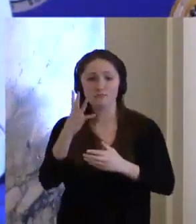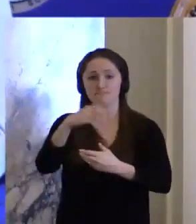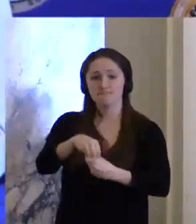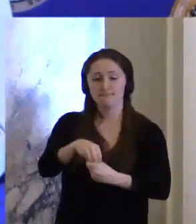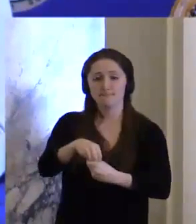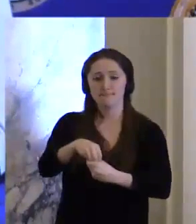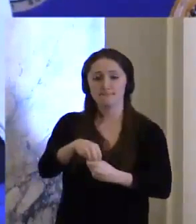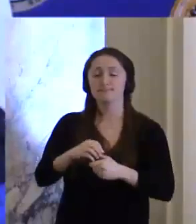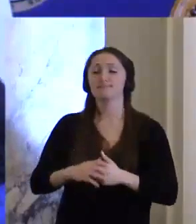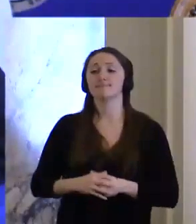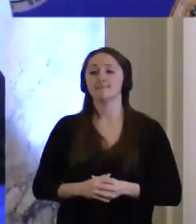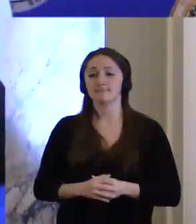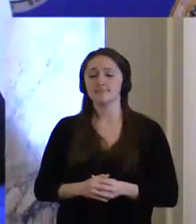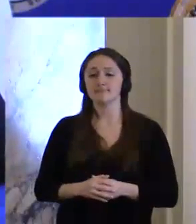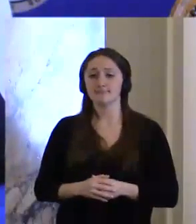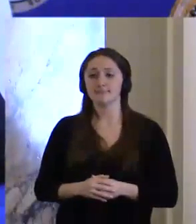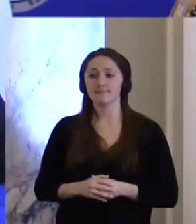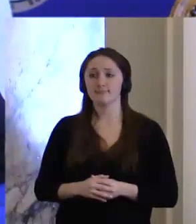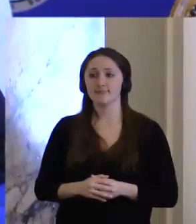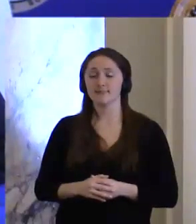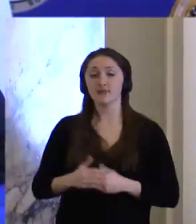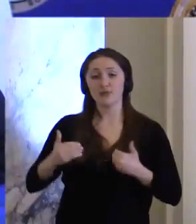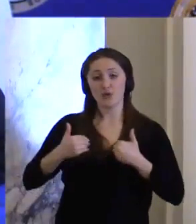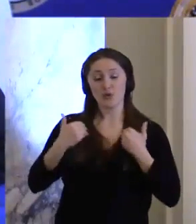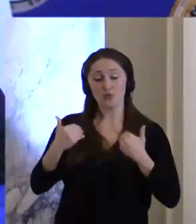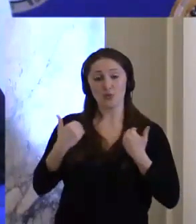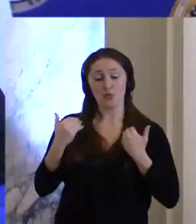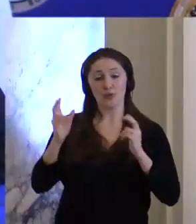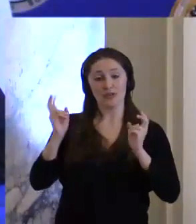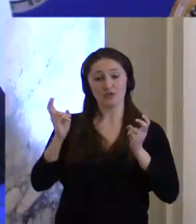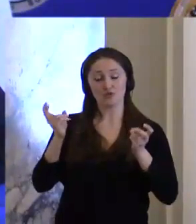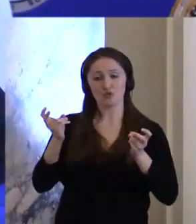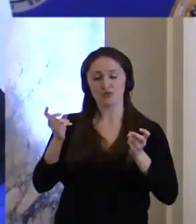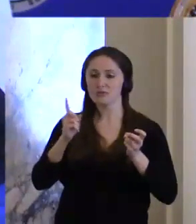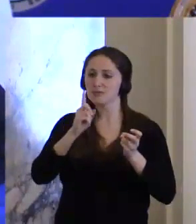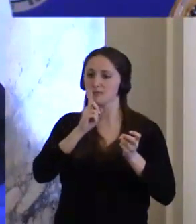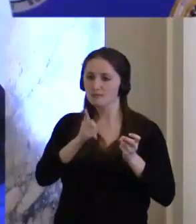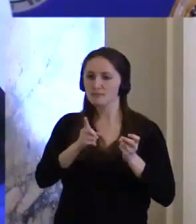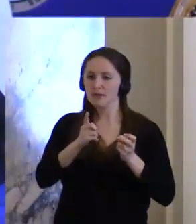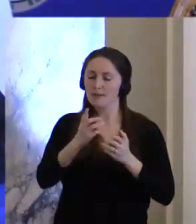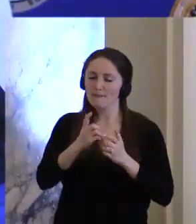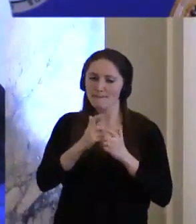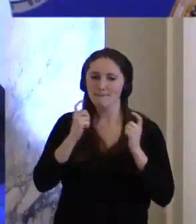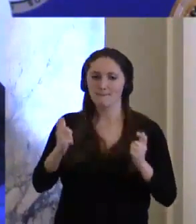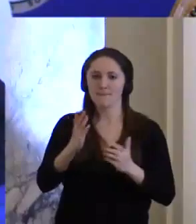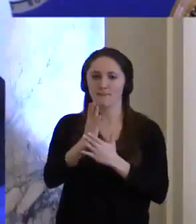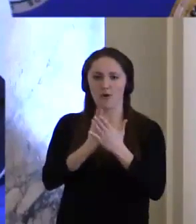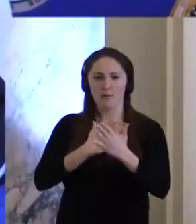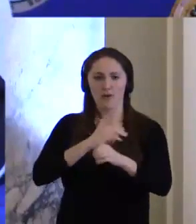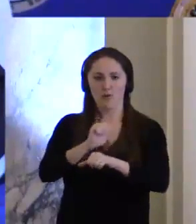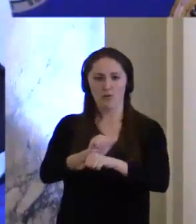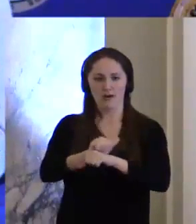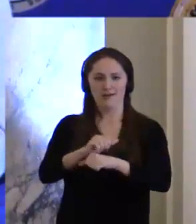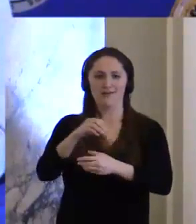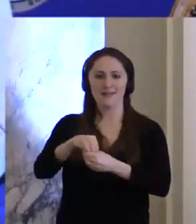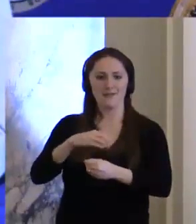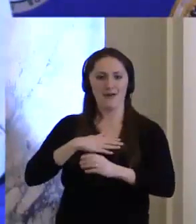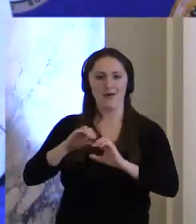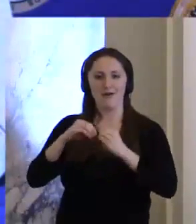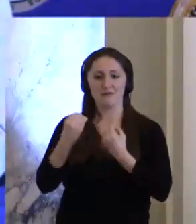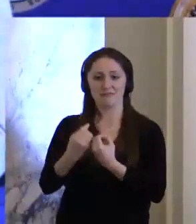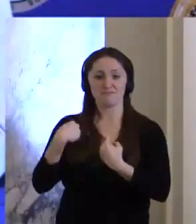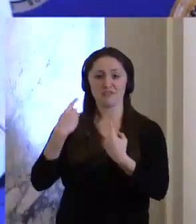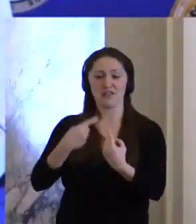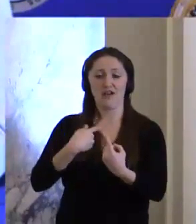continent, the issue of youth has been a central element in the work of my office since I took office